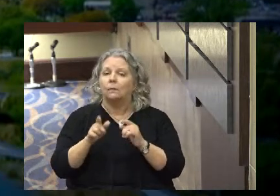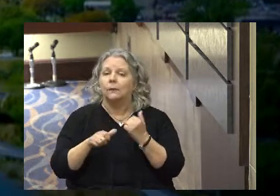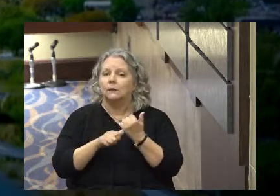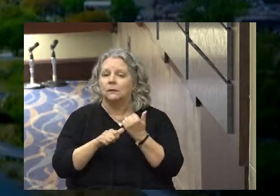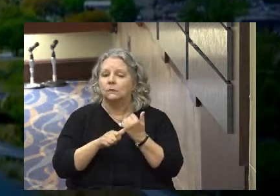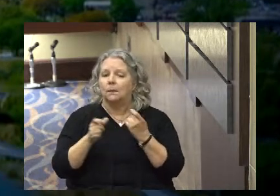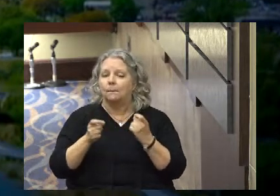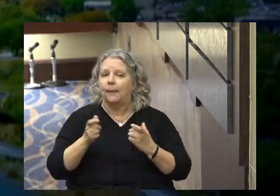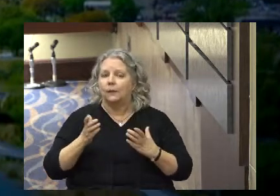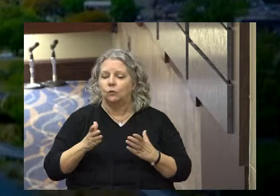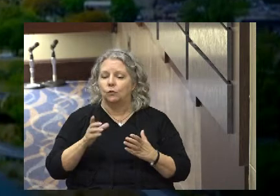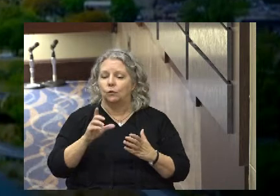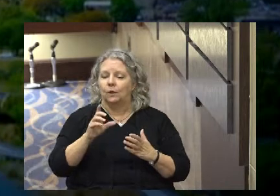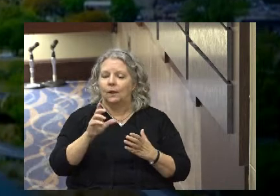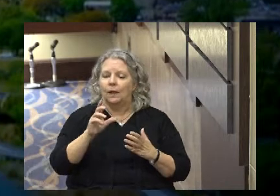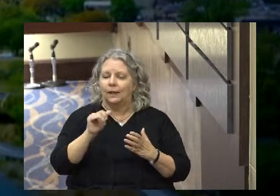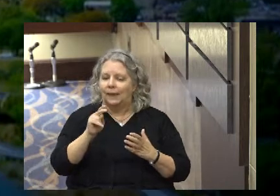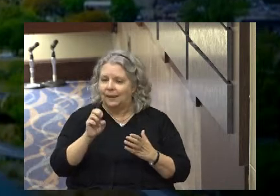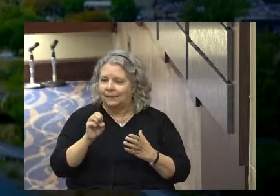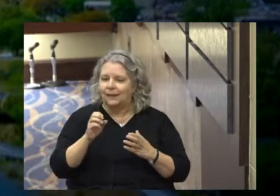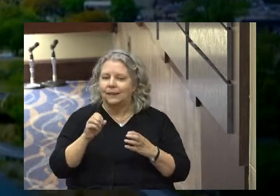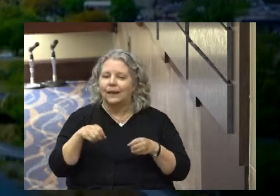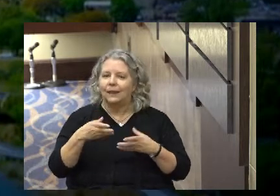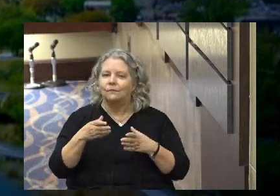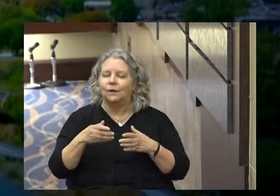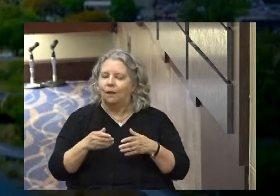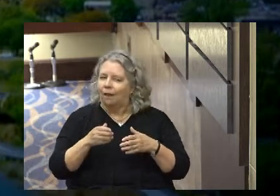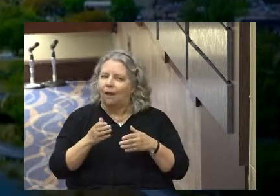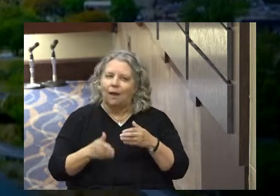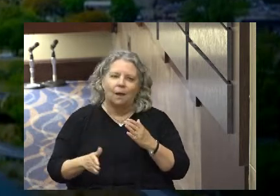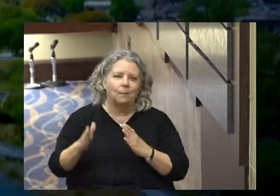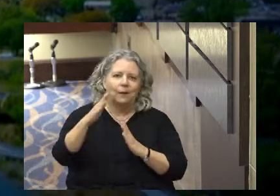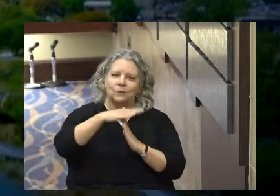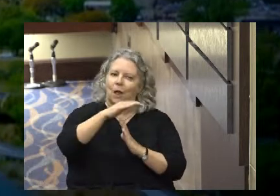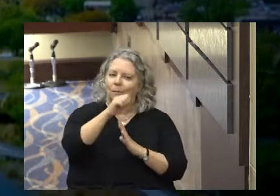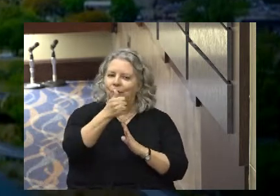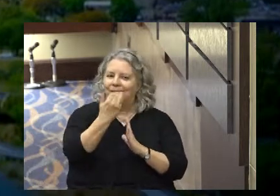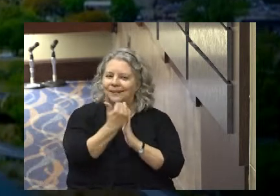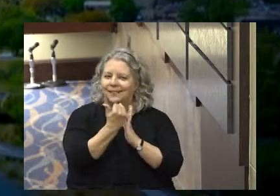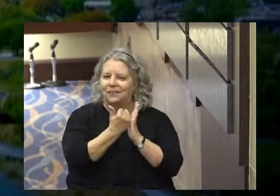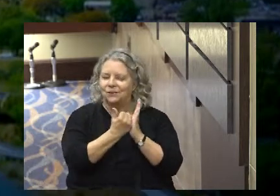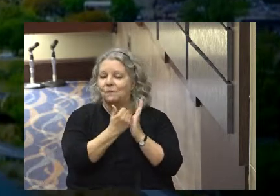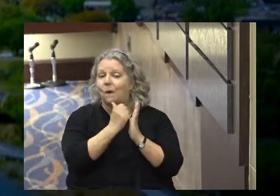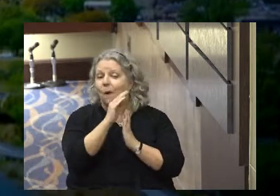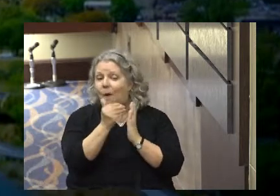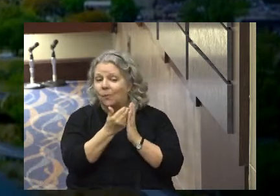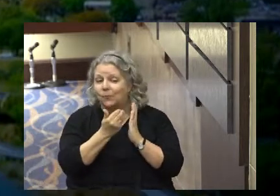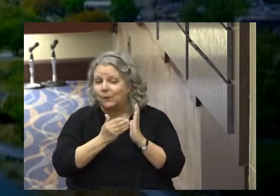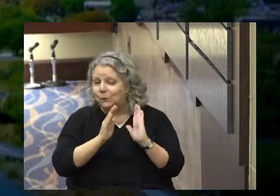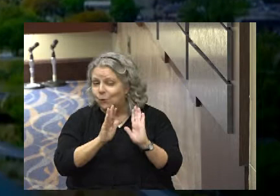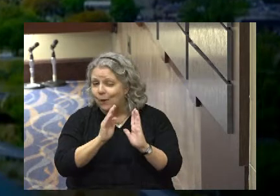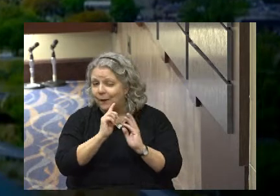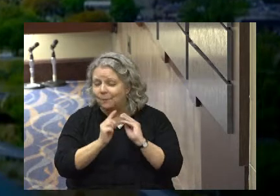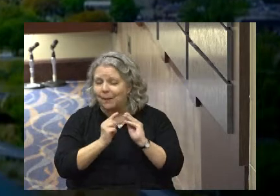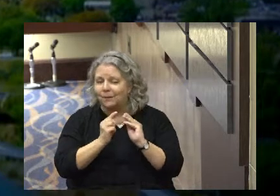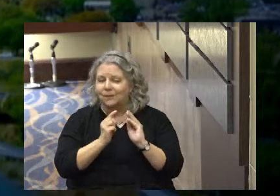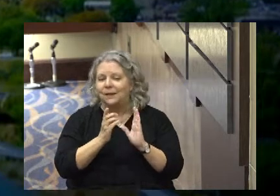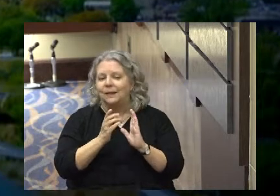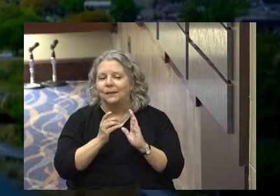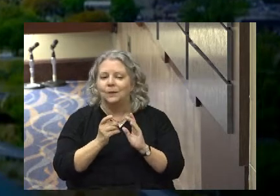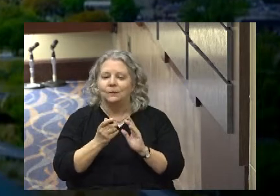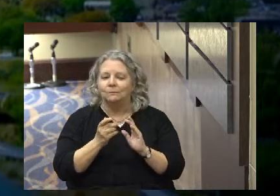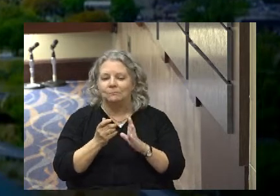list of all the things that are great about the upcoming budget. So